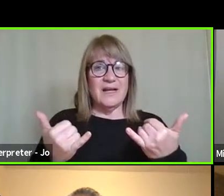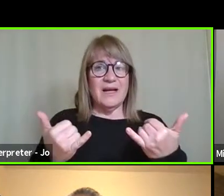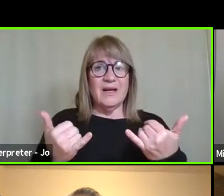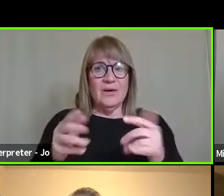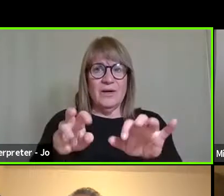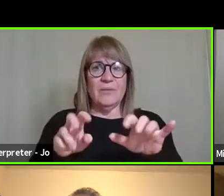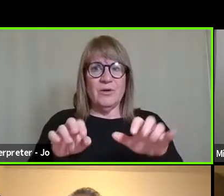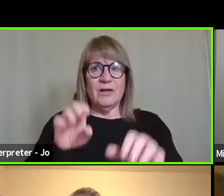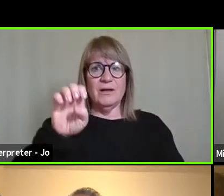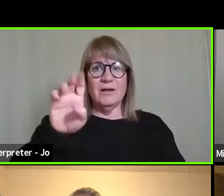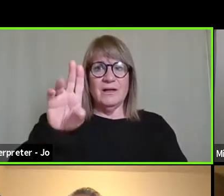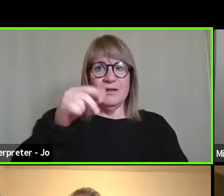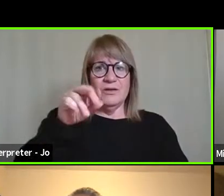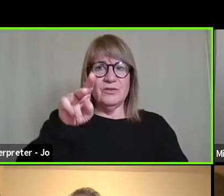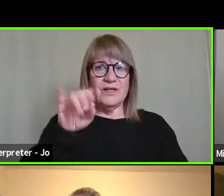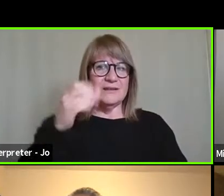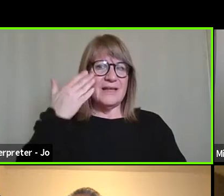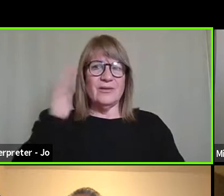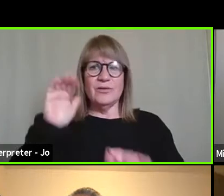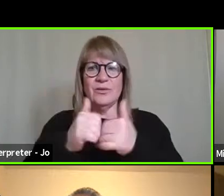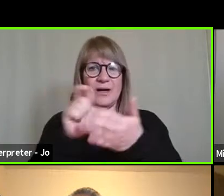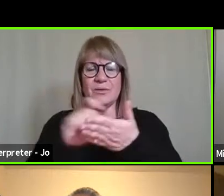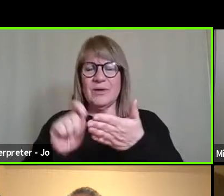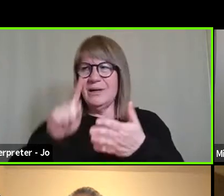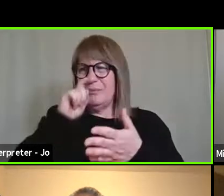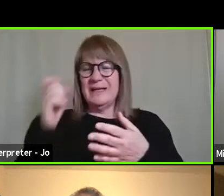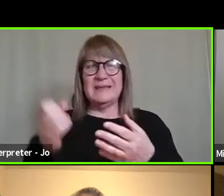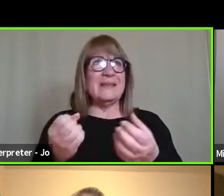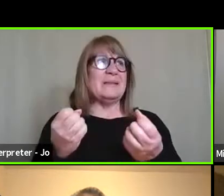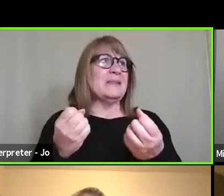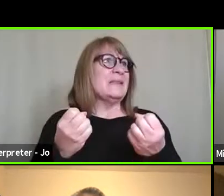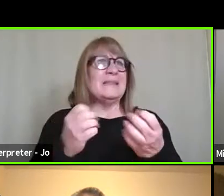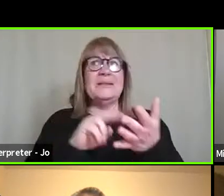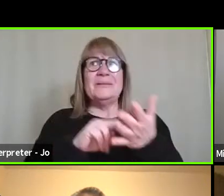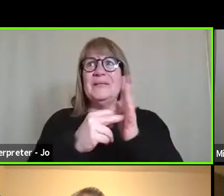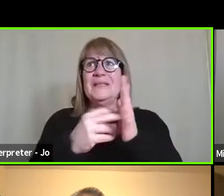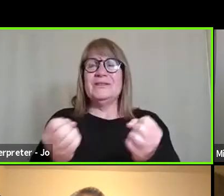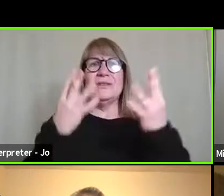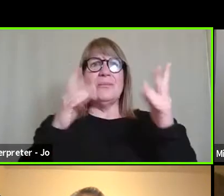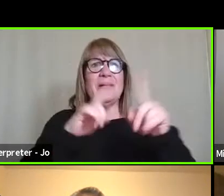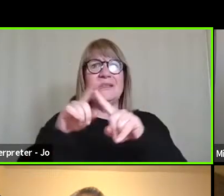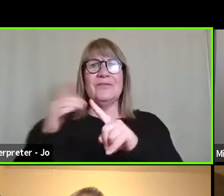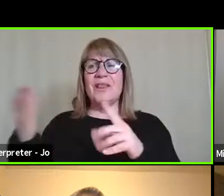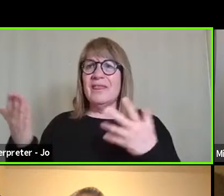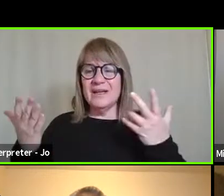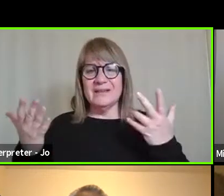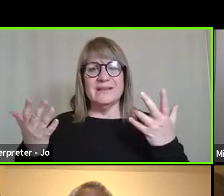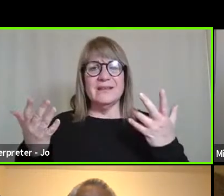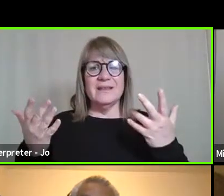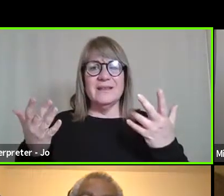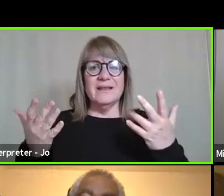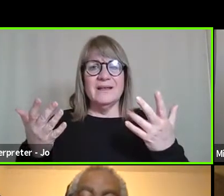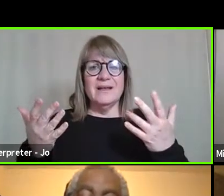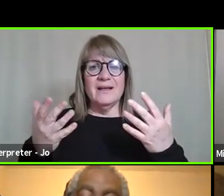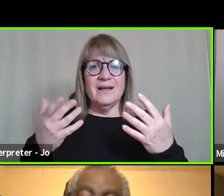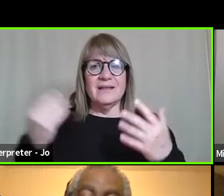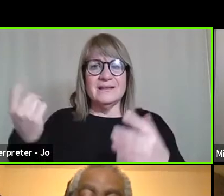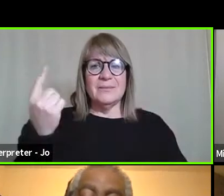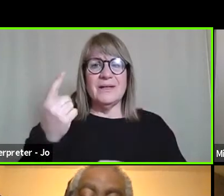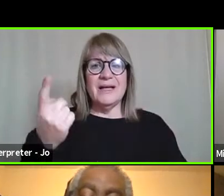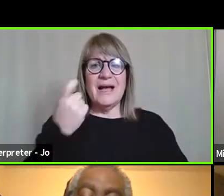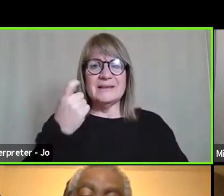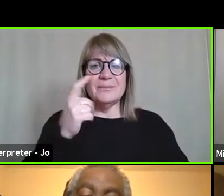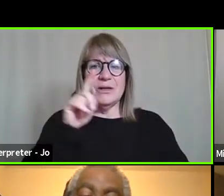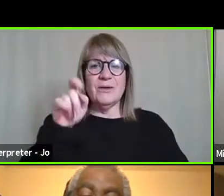don't know quite how to write it because it's so many things and this just can be kind of freezes you sometimes and and certainly somebody asked me the question yesterday